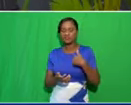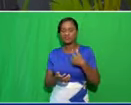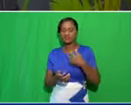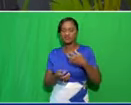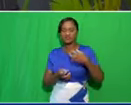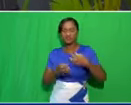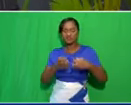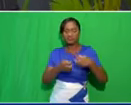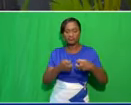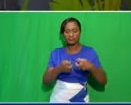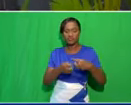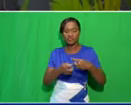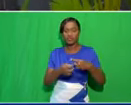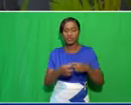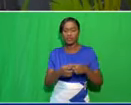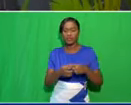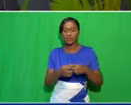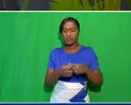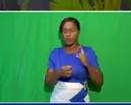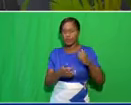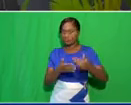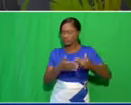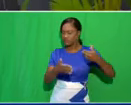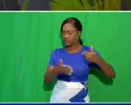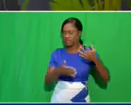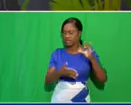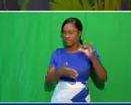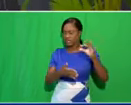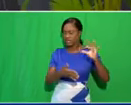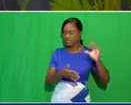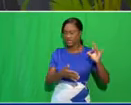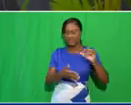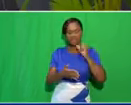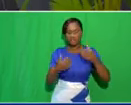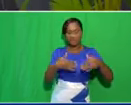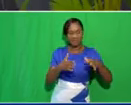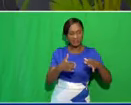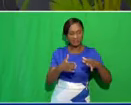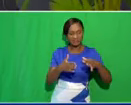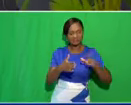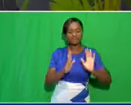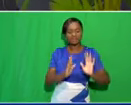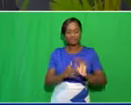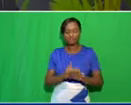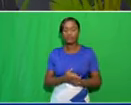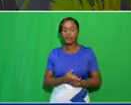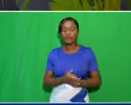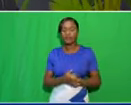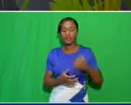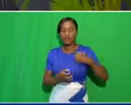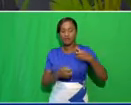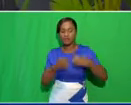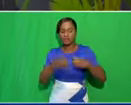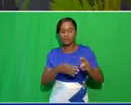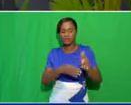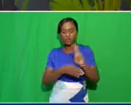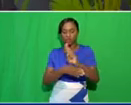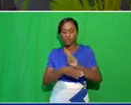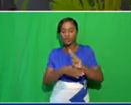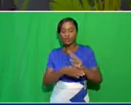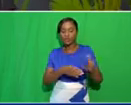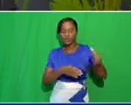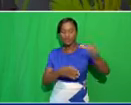about, that's the one before 1998, so it's not public, it's an internal report, that there were issues